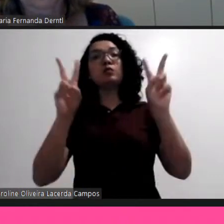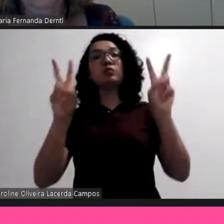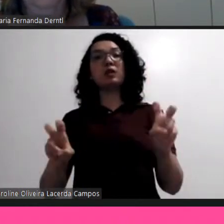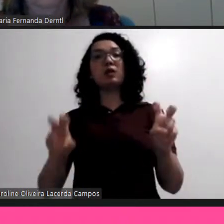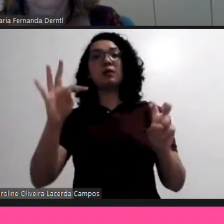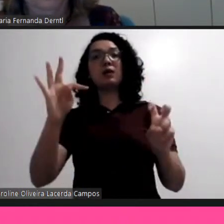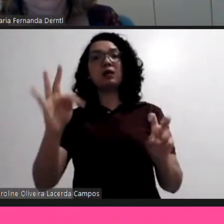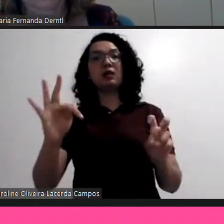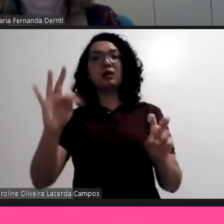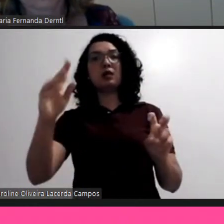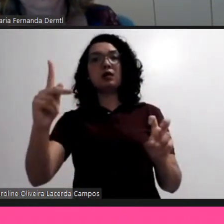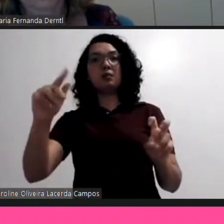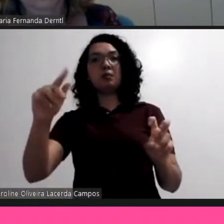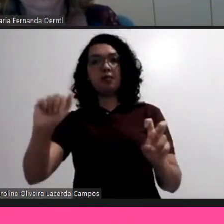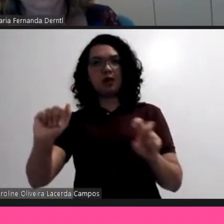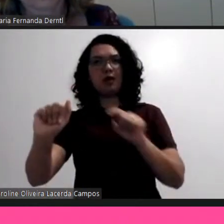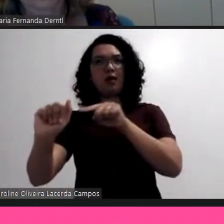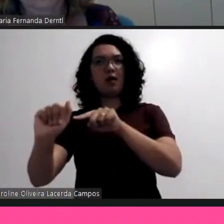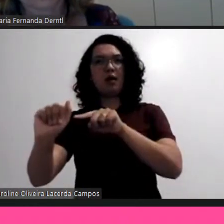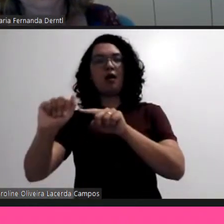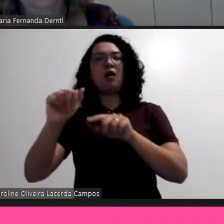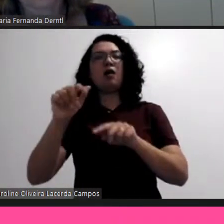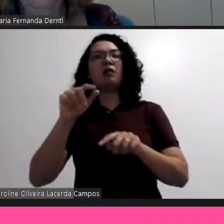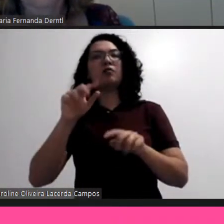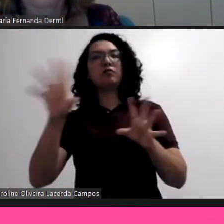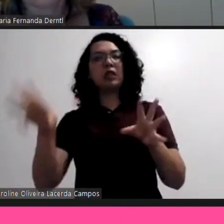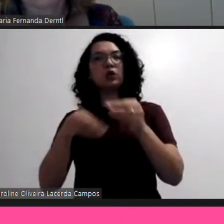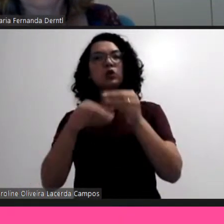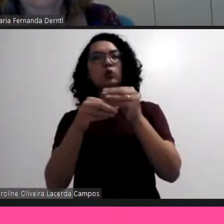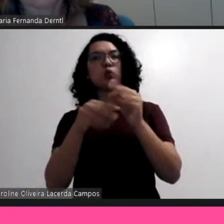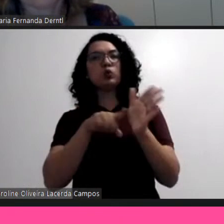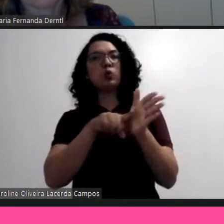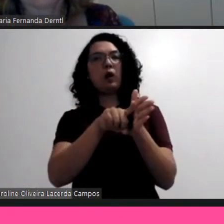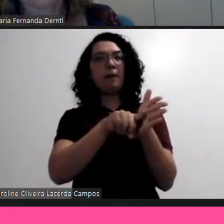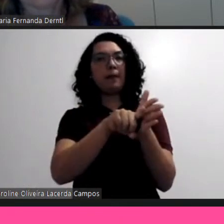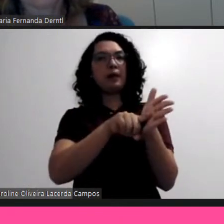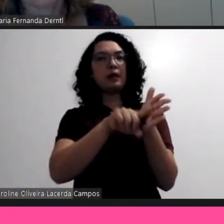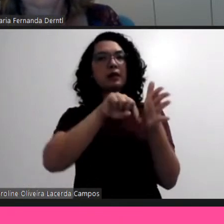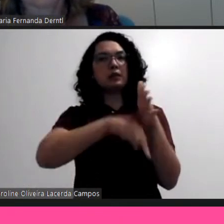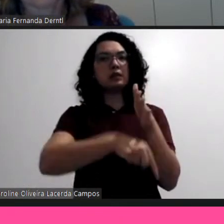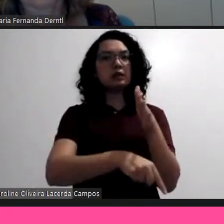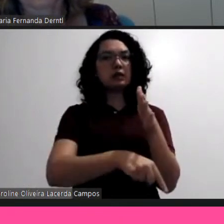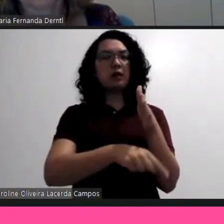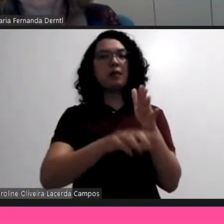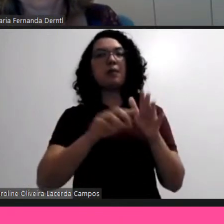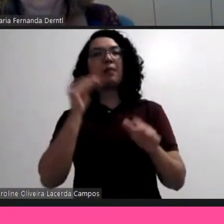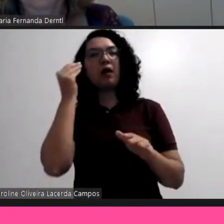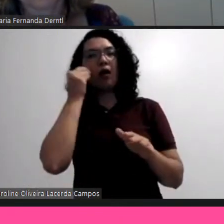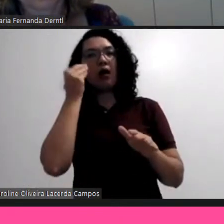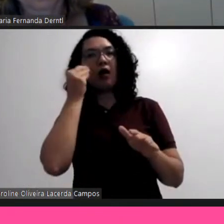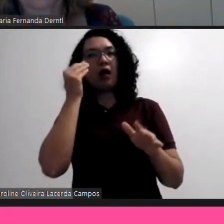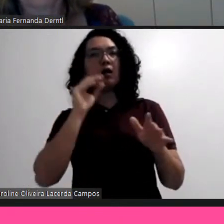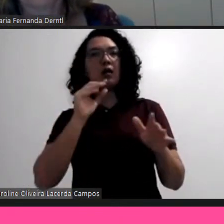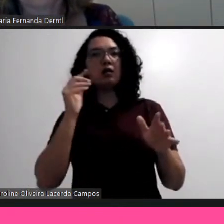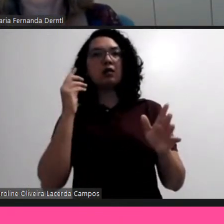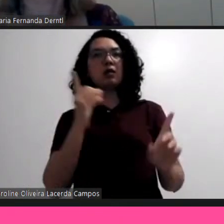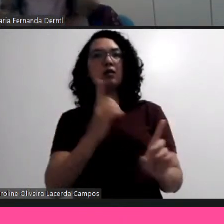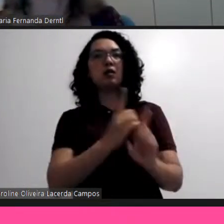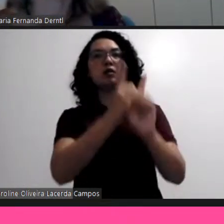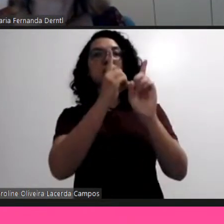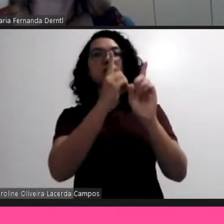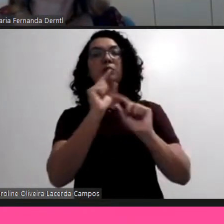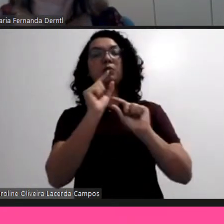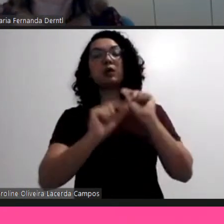work with public works to try and talk about the future of this building. As I've mentioned, it's a building that's been empty since the